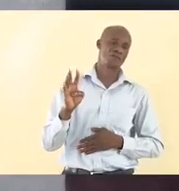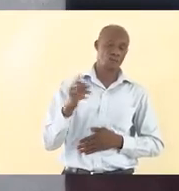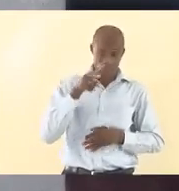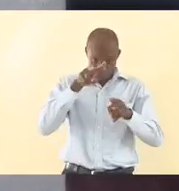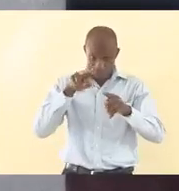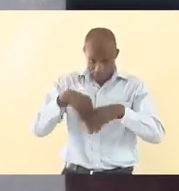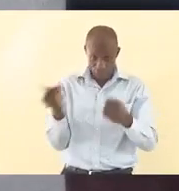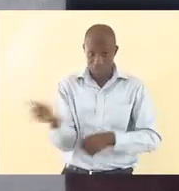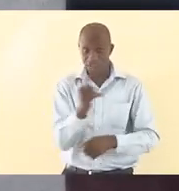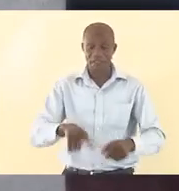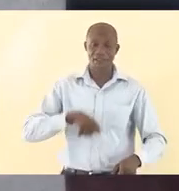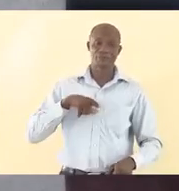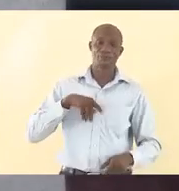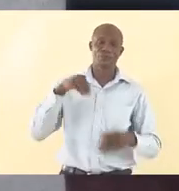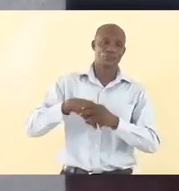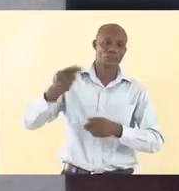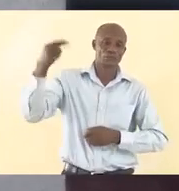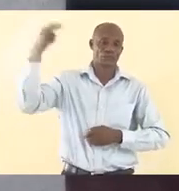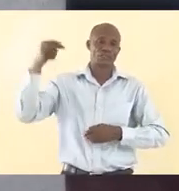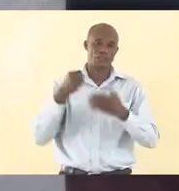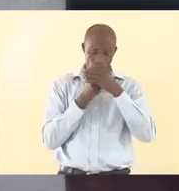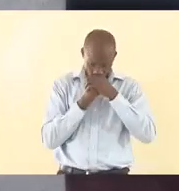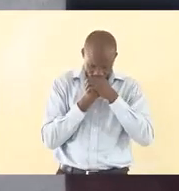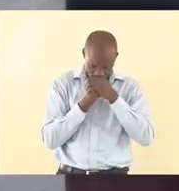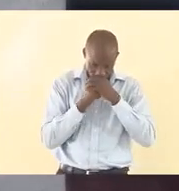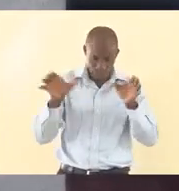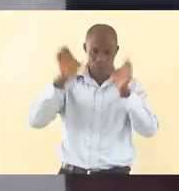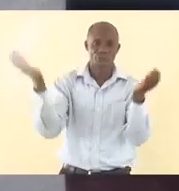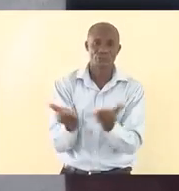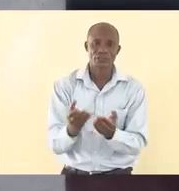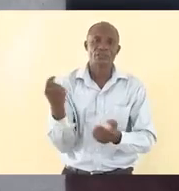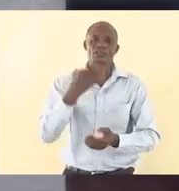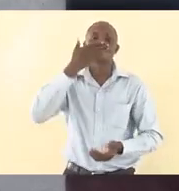In a historical worshiping community with the good, the bad, and the ugly.